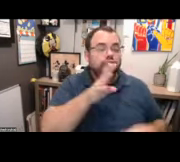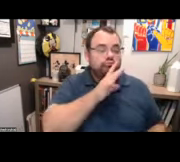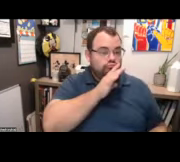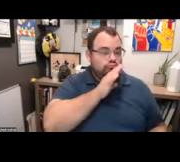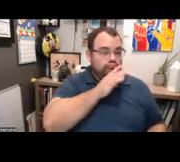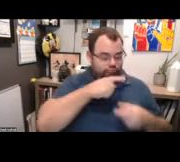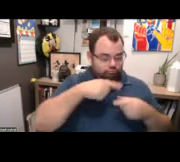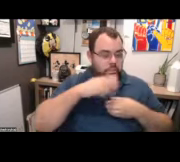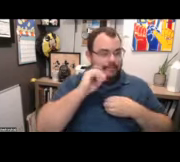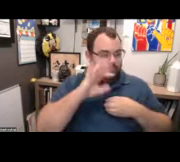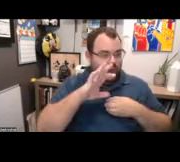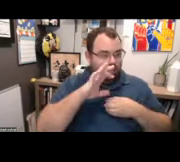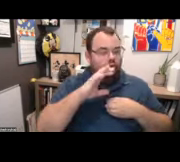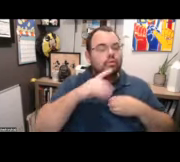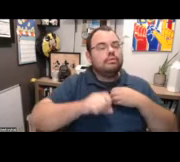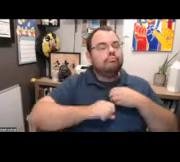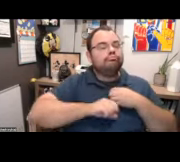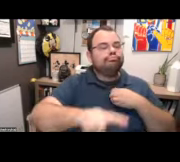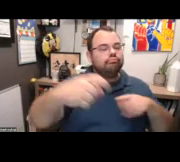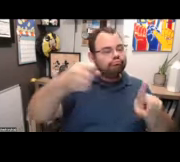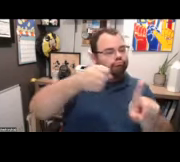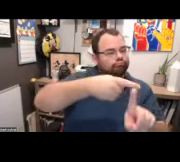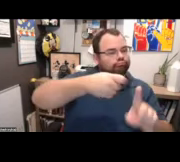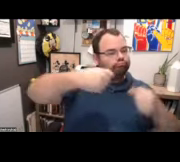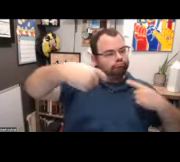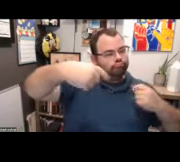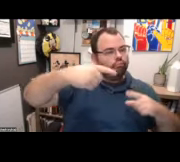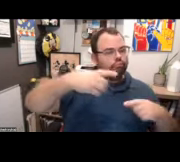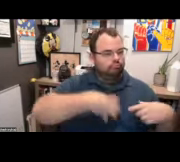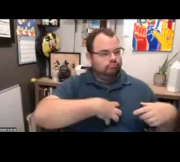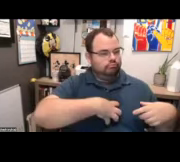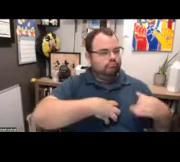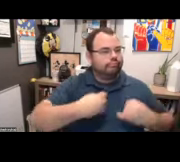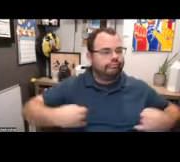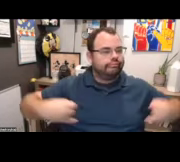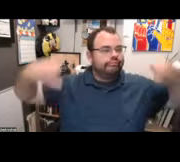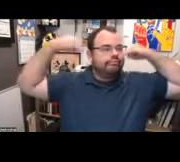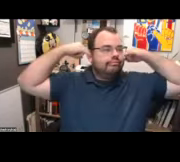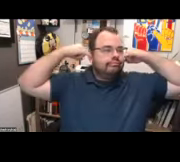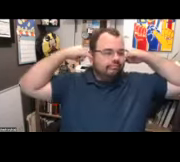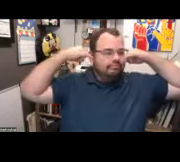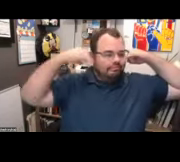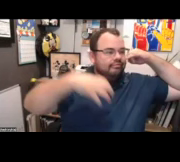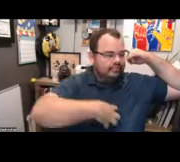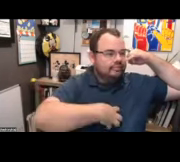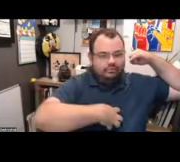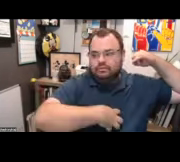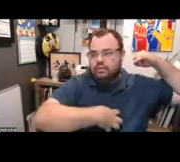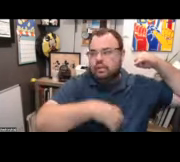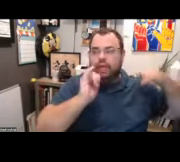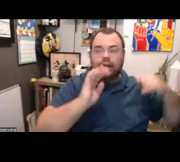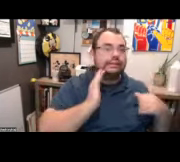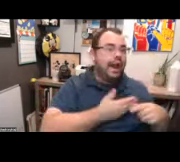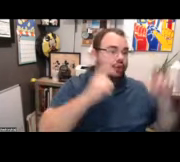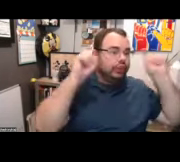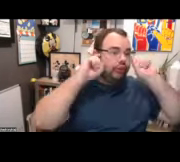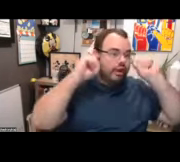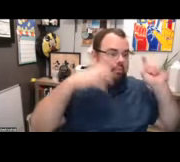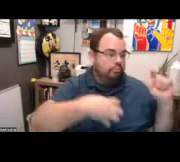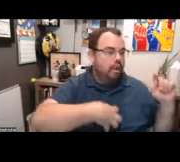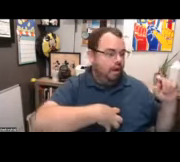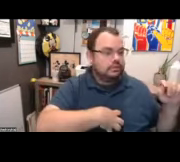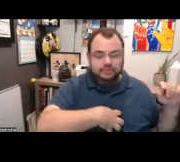had a mic that it would relay the information to. So the teacher had the mic, and then the sounds would come out